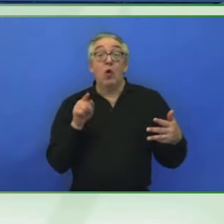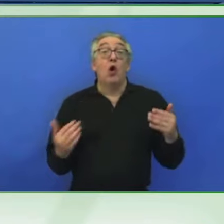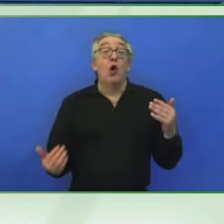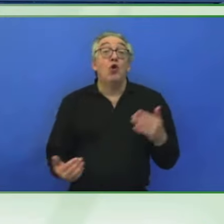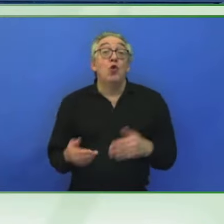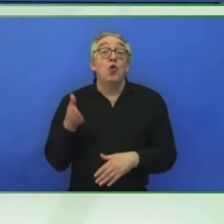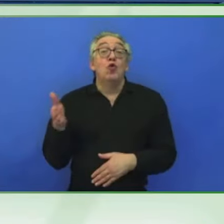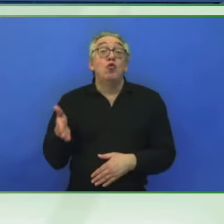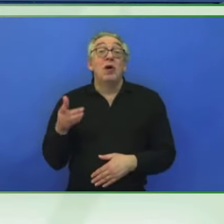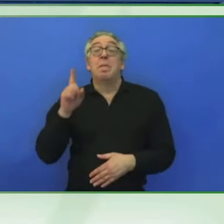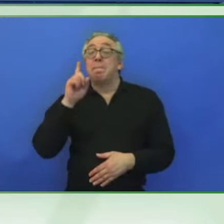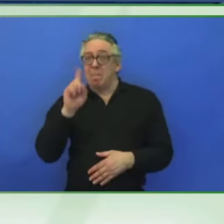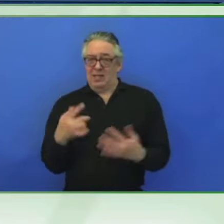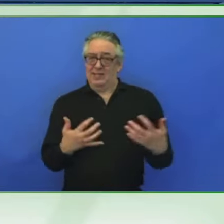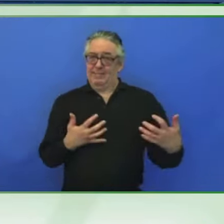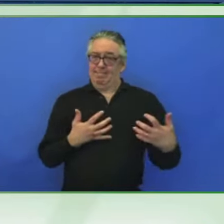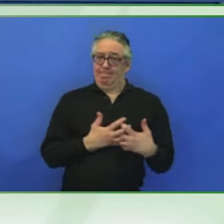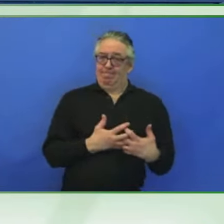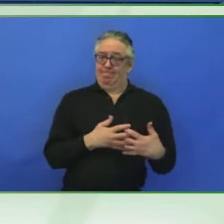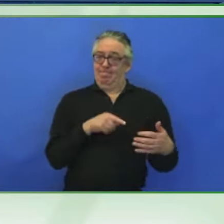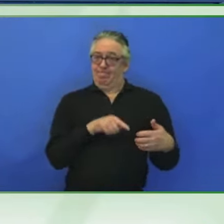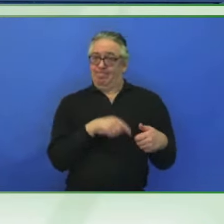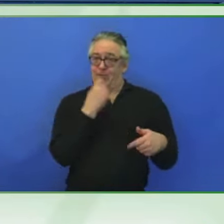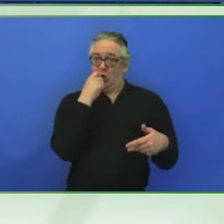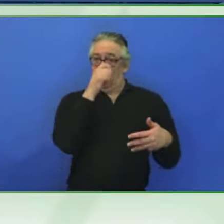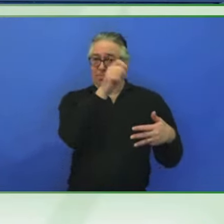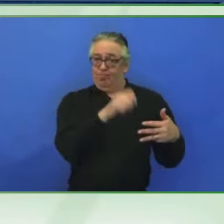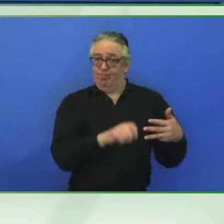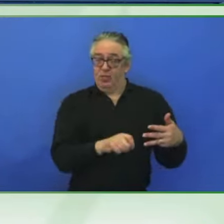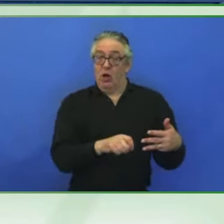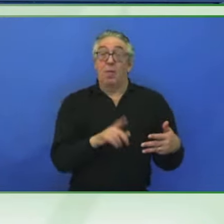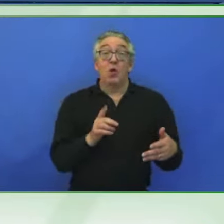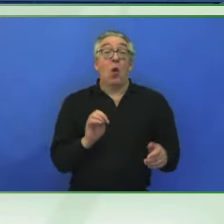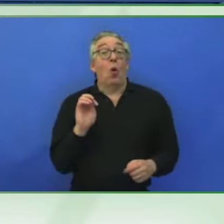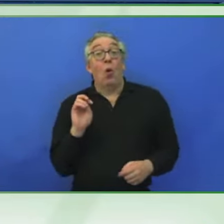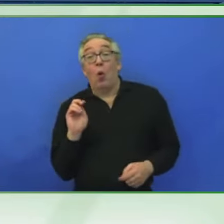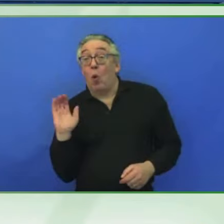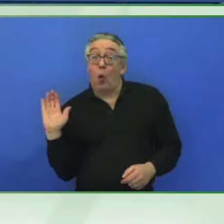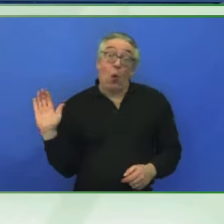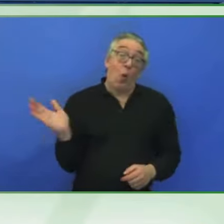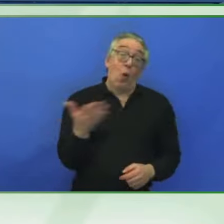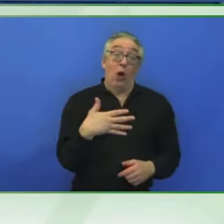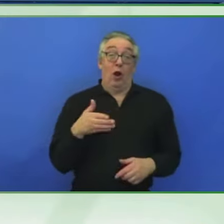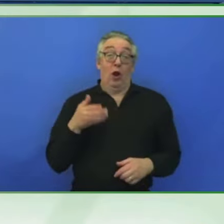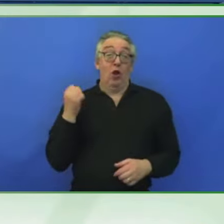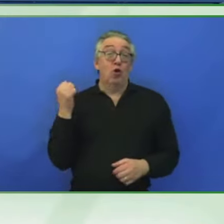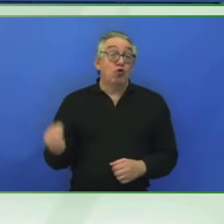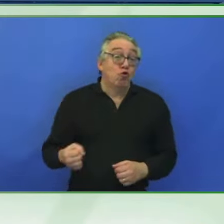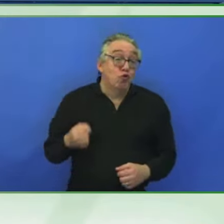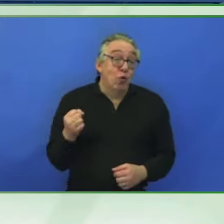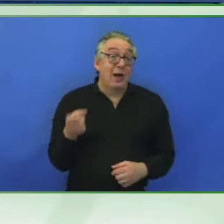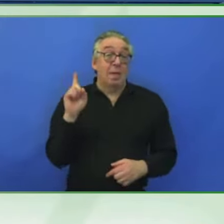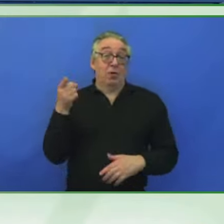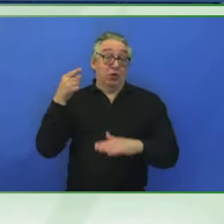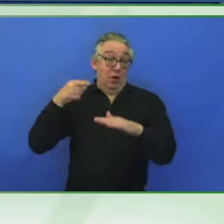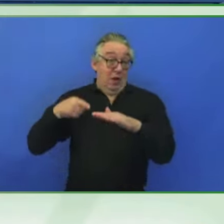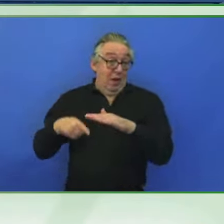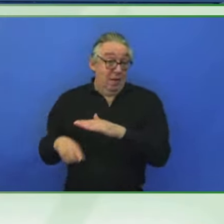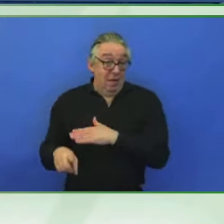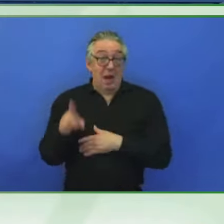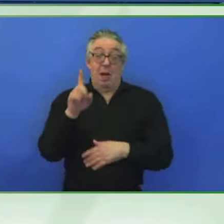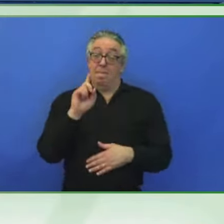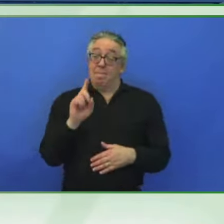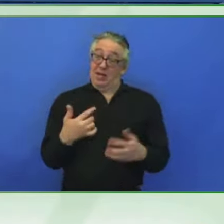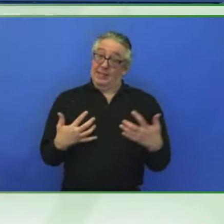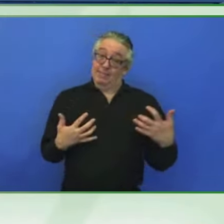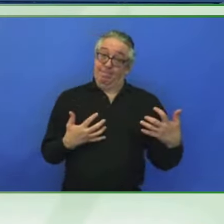trains, all trains of the old fleet at the time of their renewal, responding not only to the compliance